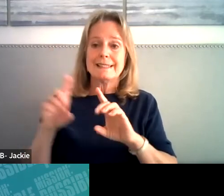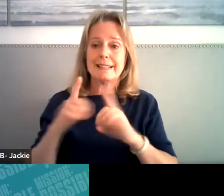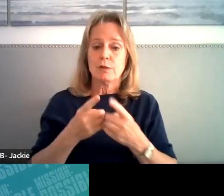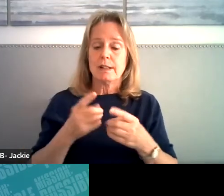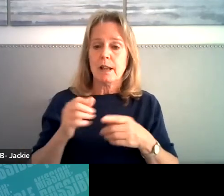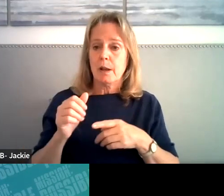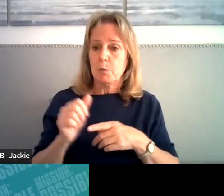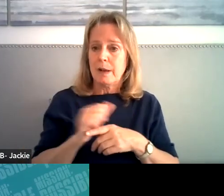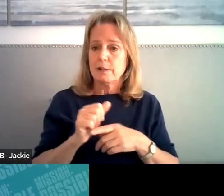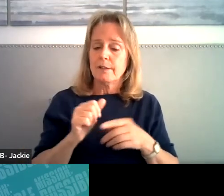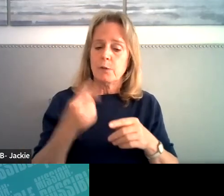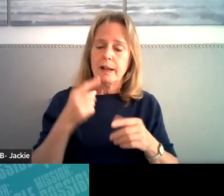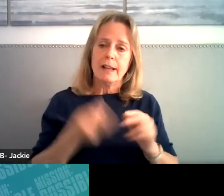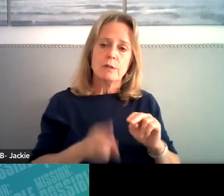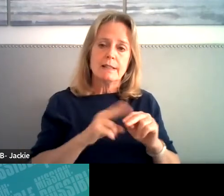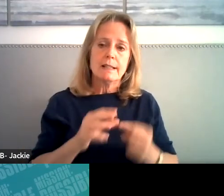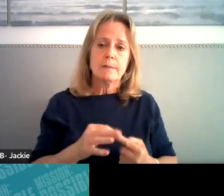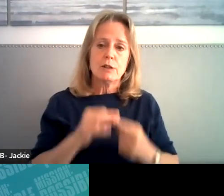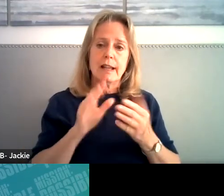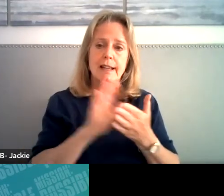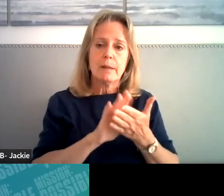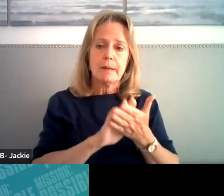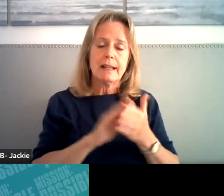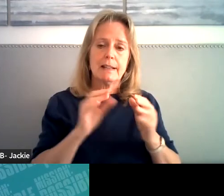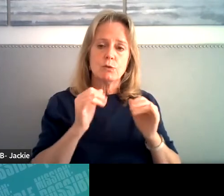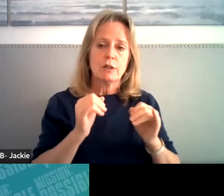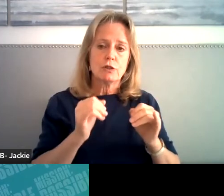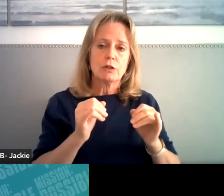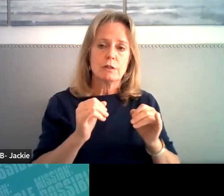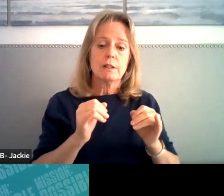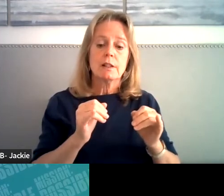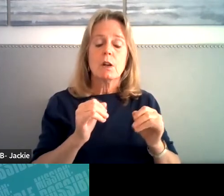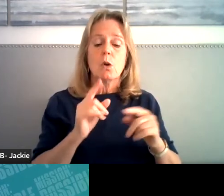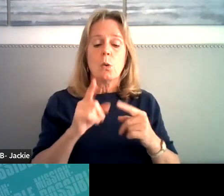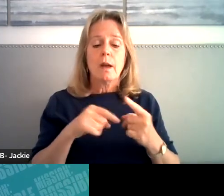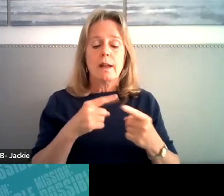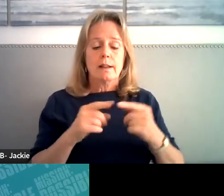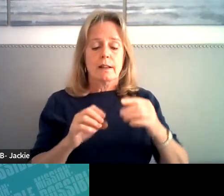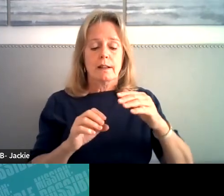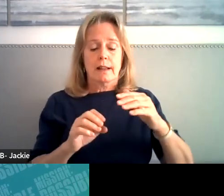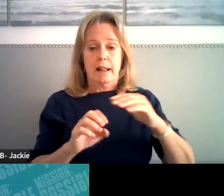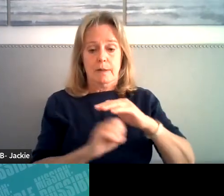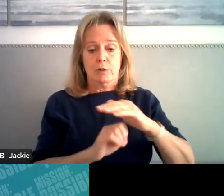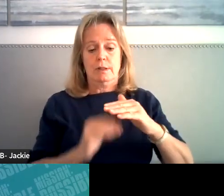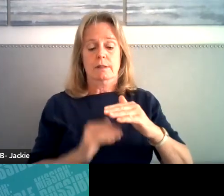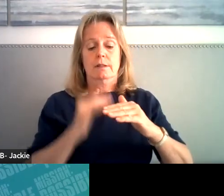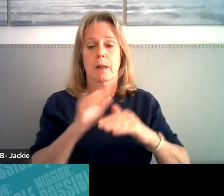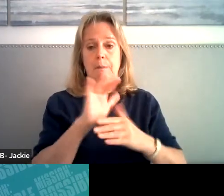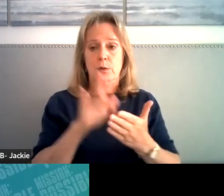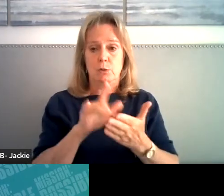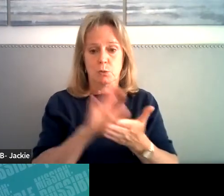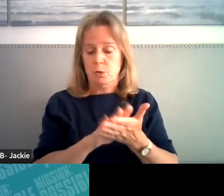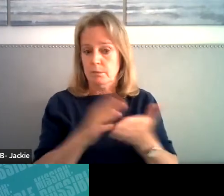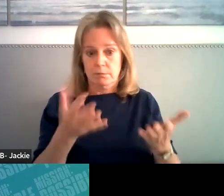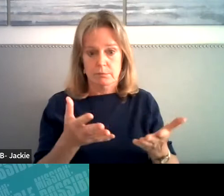practice on increasing specialized academic instruction once the student moves from elementary to middle school. Like all of a sudden,